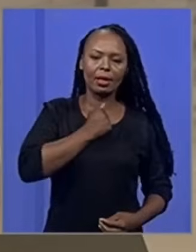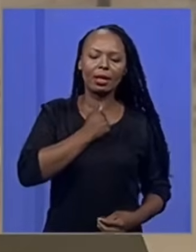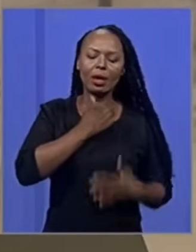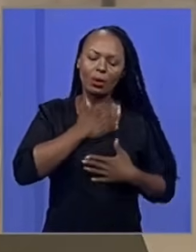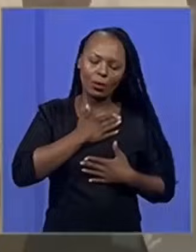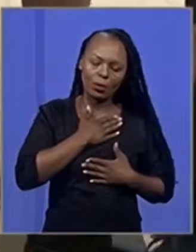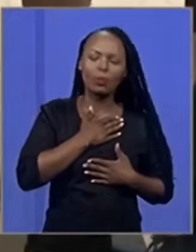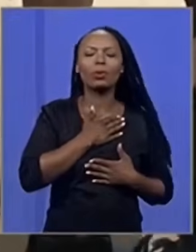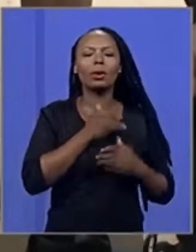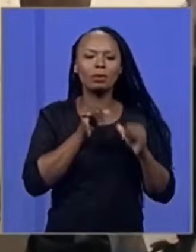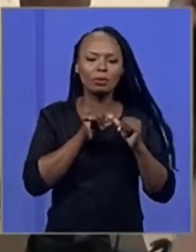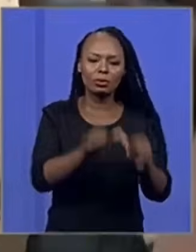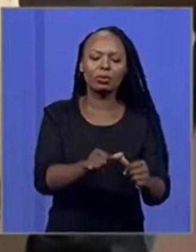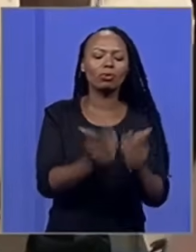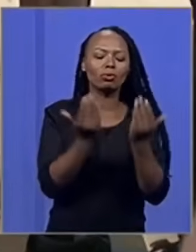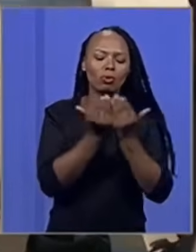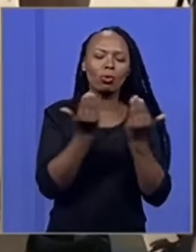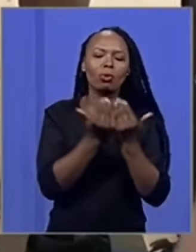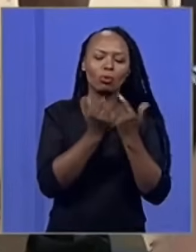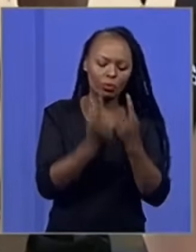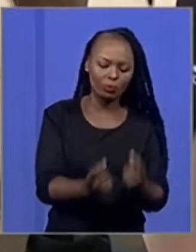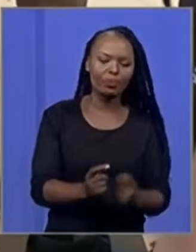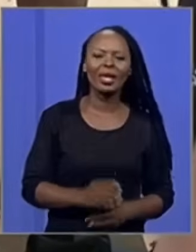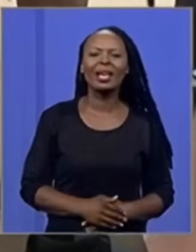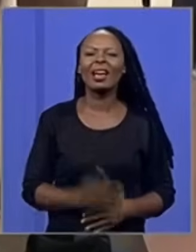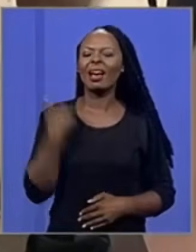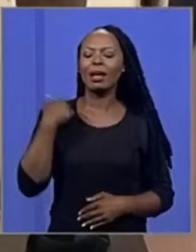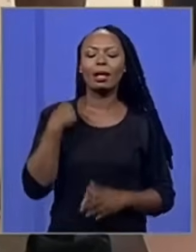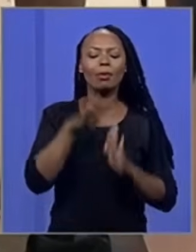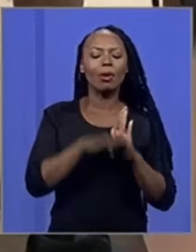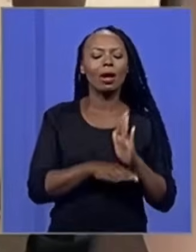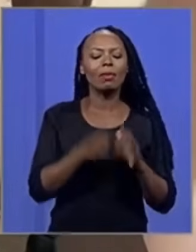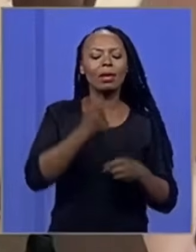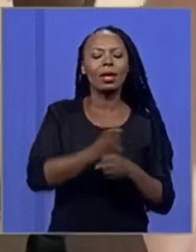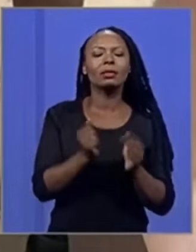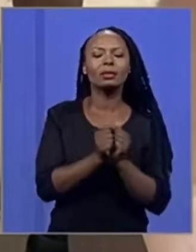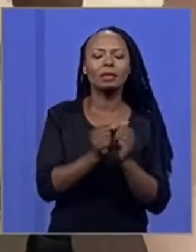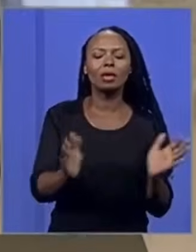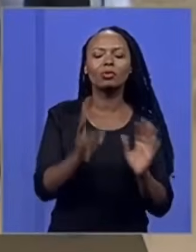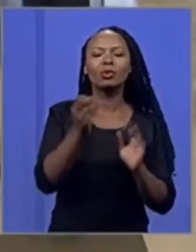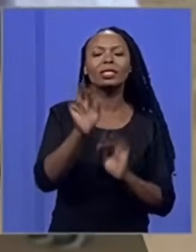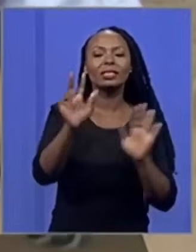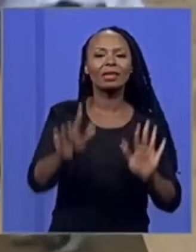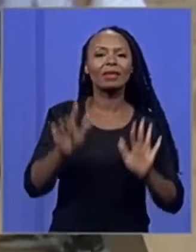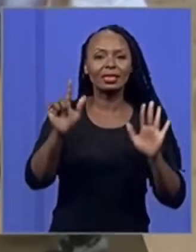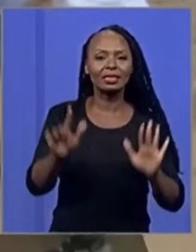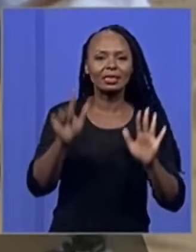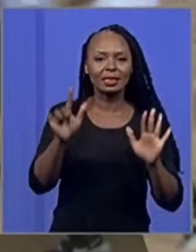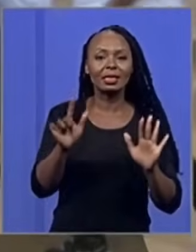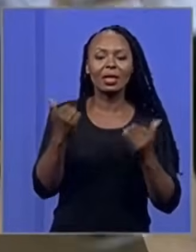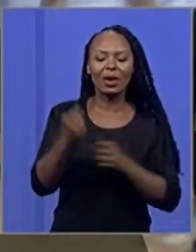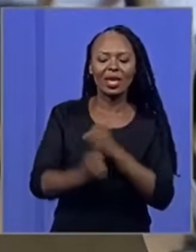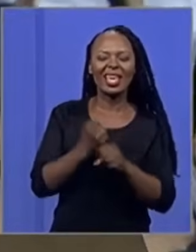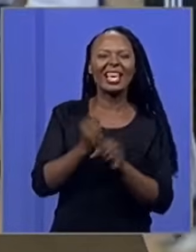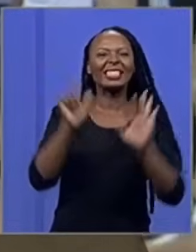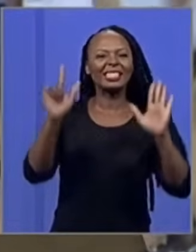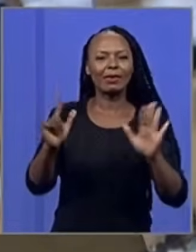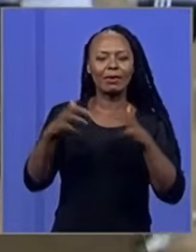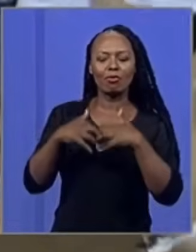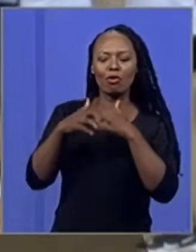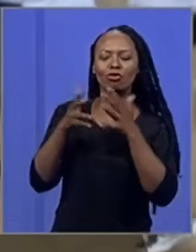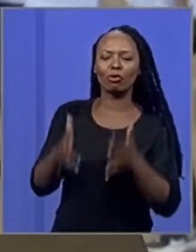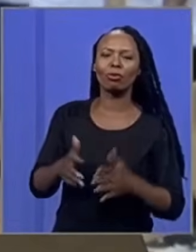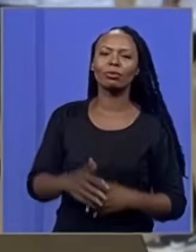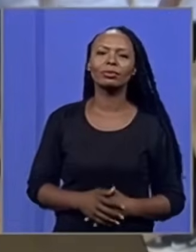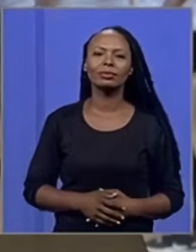ba tla tsena sekolo. Lenaane leno le simolotse ka 2017 ebile le mo ngwageng wa bosupa. Ke Tebogo Phakedi wa dikgang tsa SABC